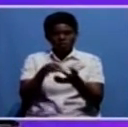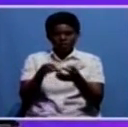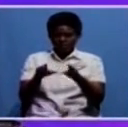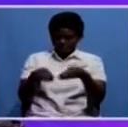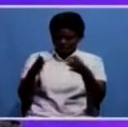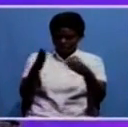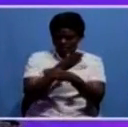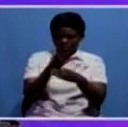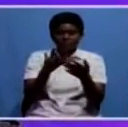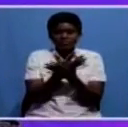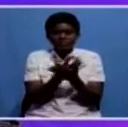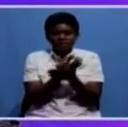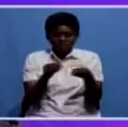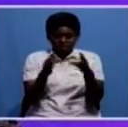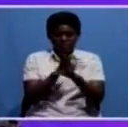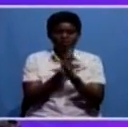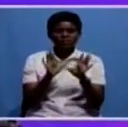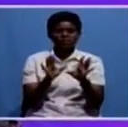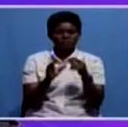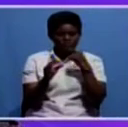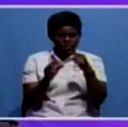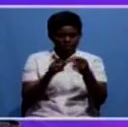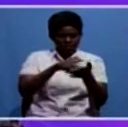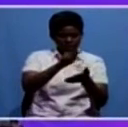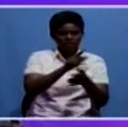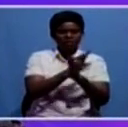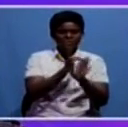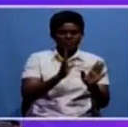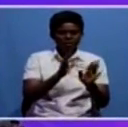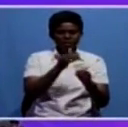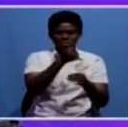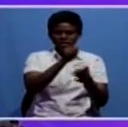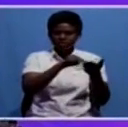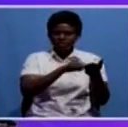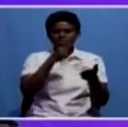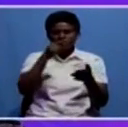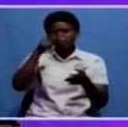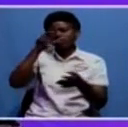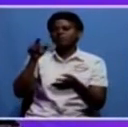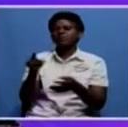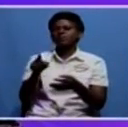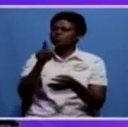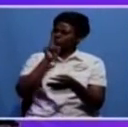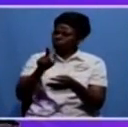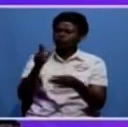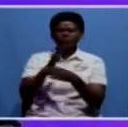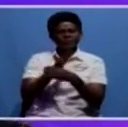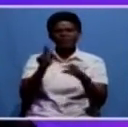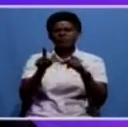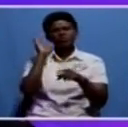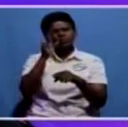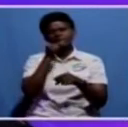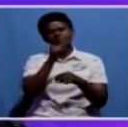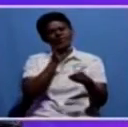business, are scared to give Zambian business, because they say if we pay Zambian 10 million, people will say it's corruption, even when it's genuine business. And this